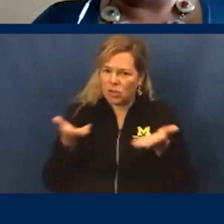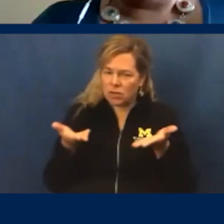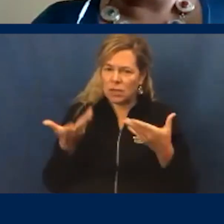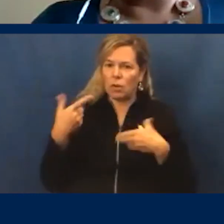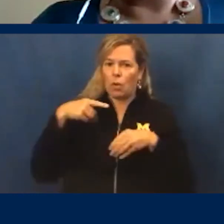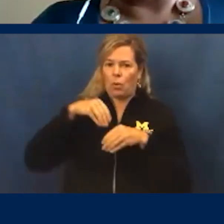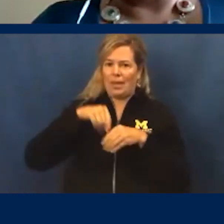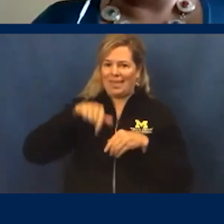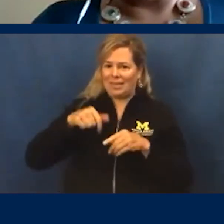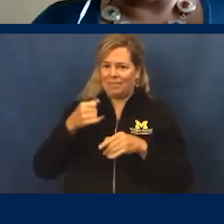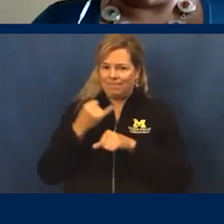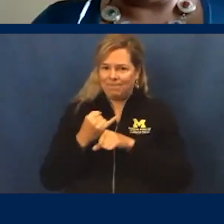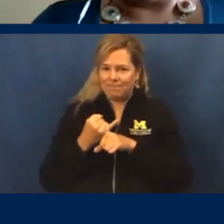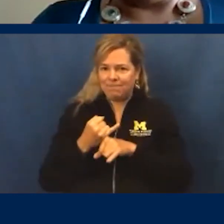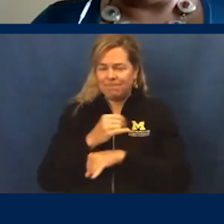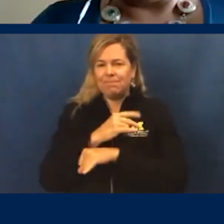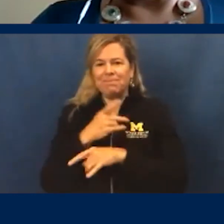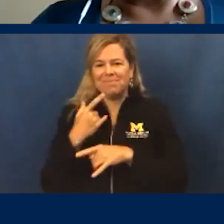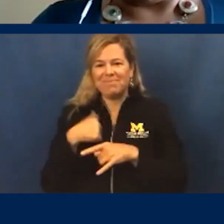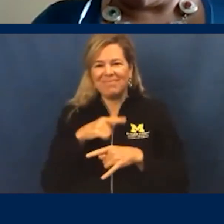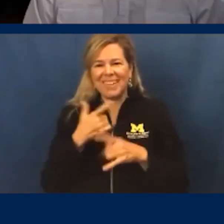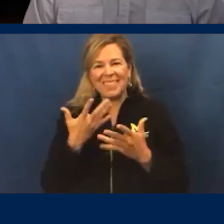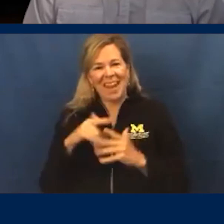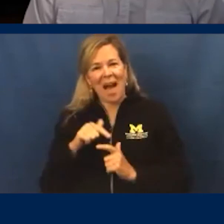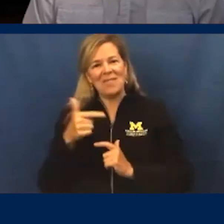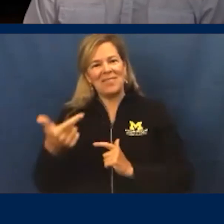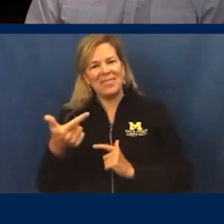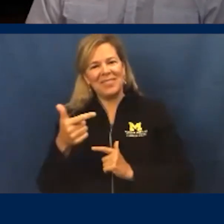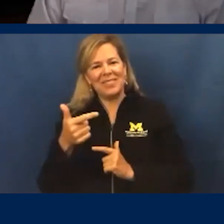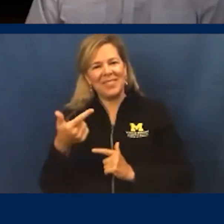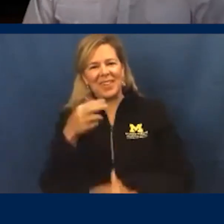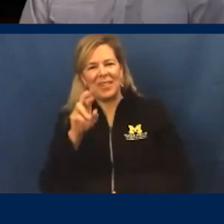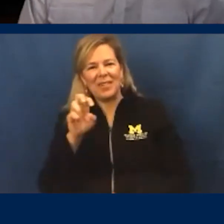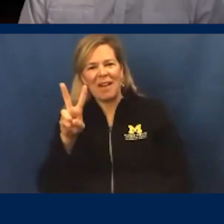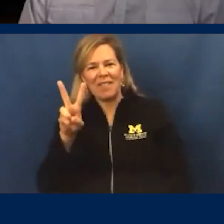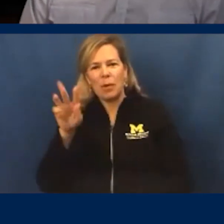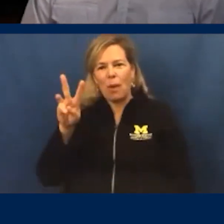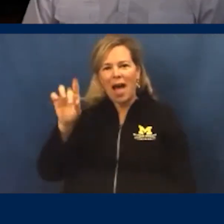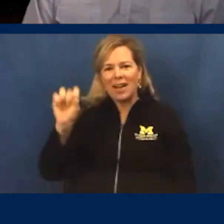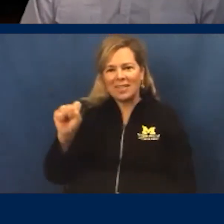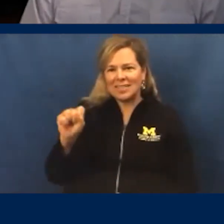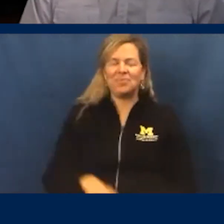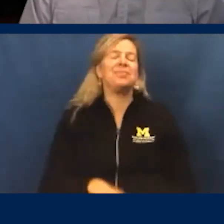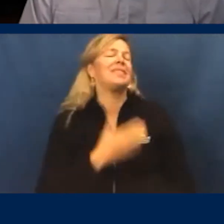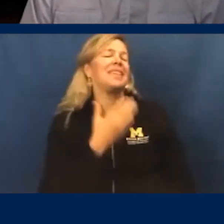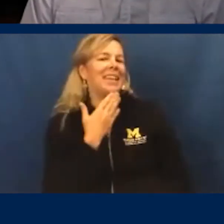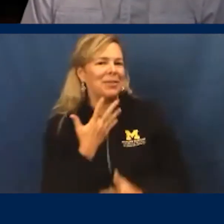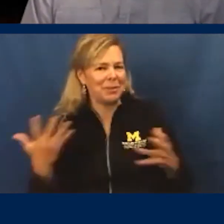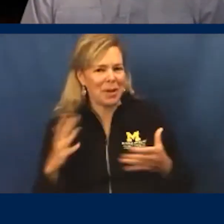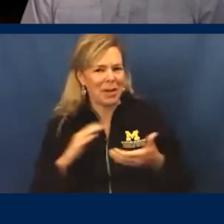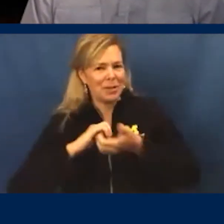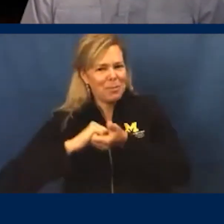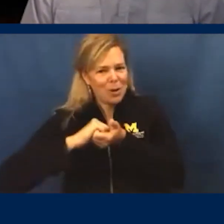institution. And so with that, I want to leave some time for Reverend Waddles to talk. All right. So thank you so much. And I appreciate very much our partnership